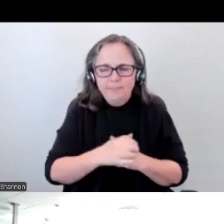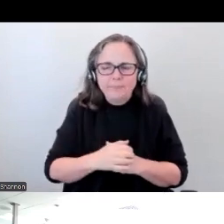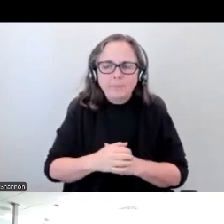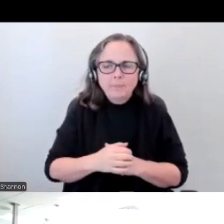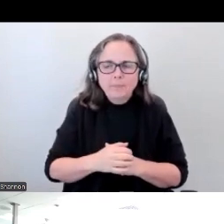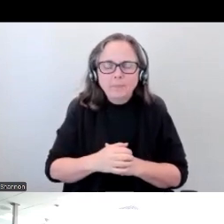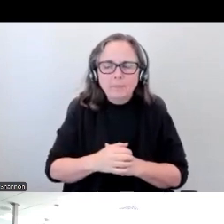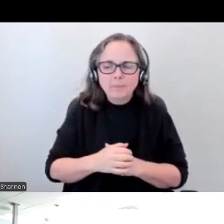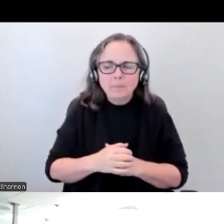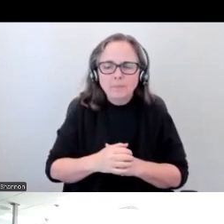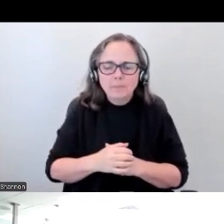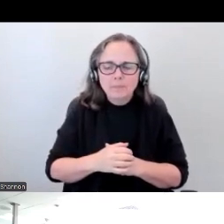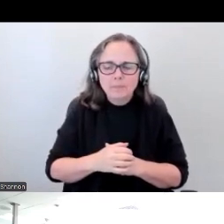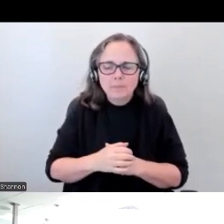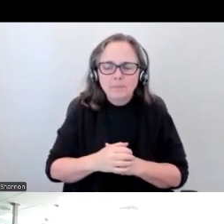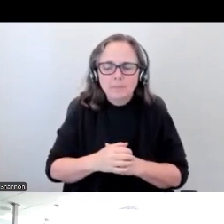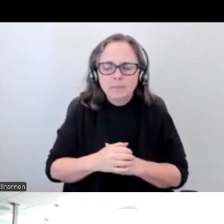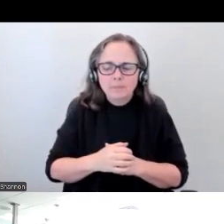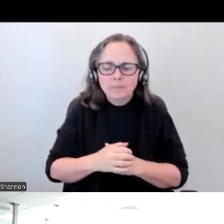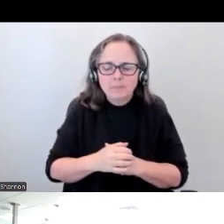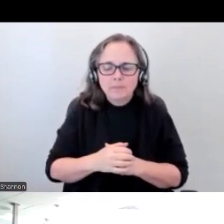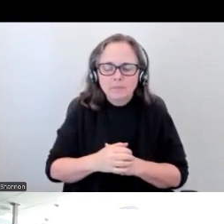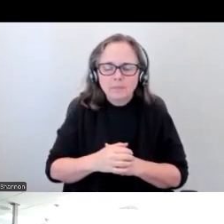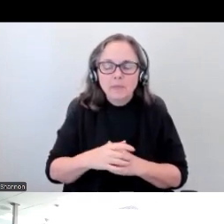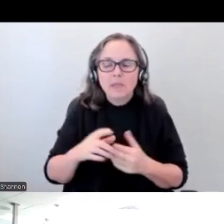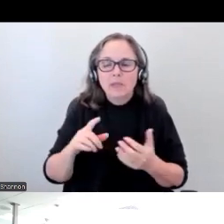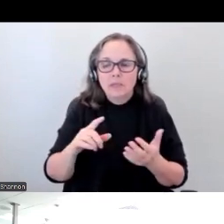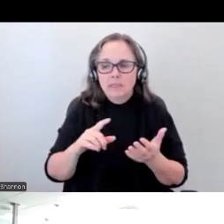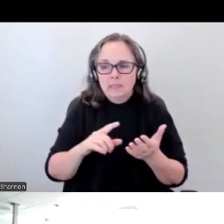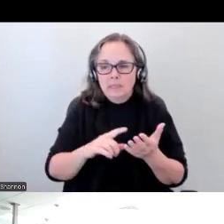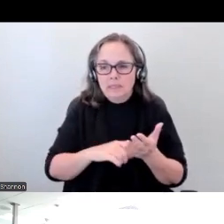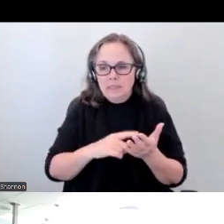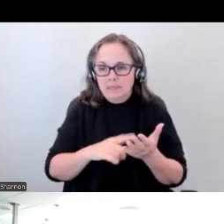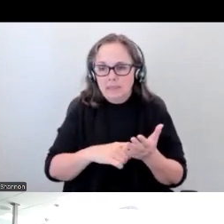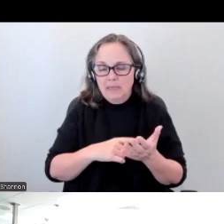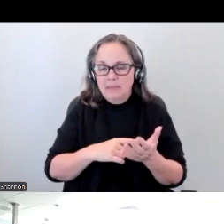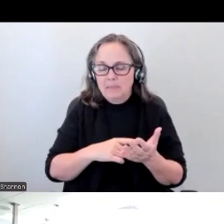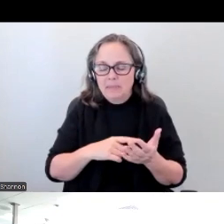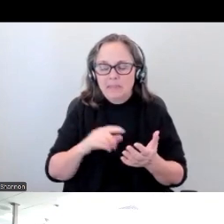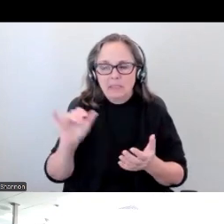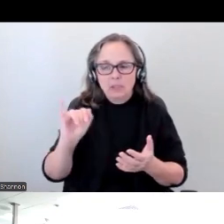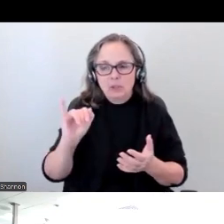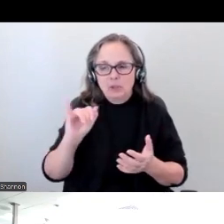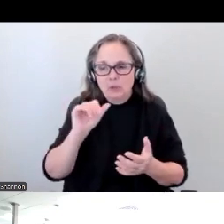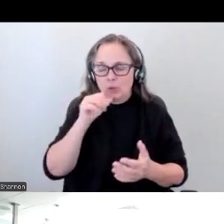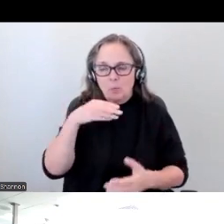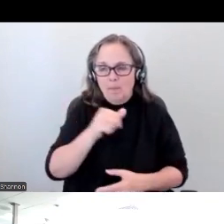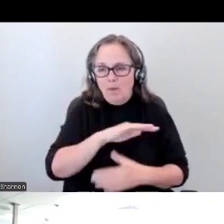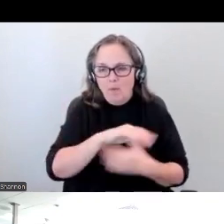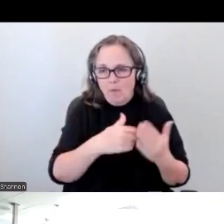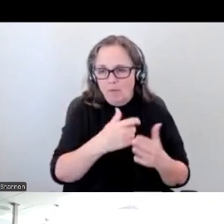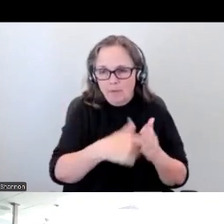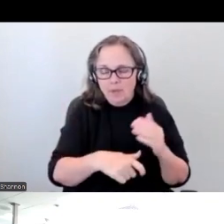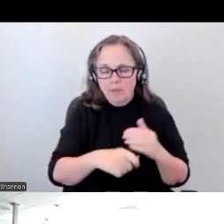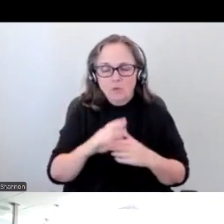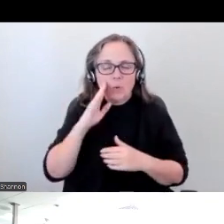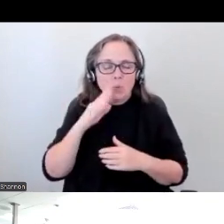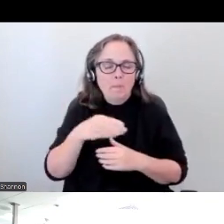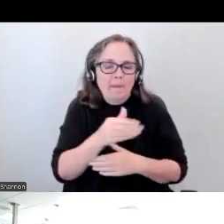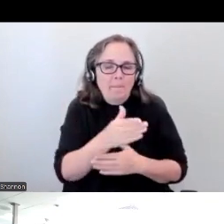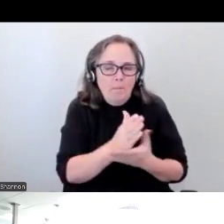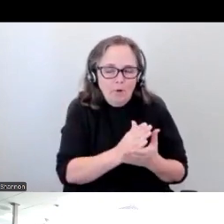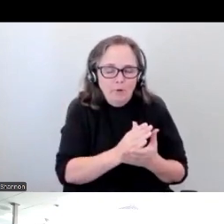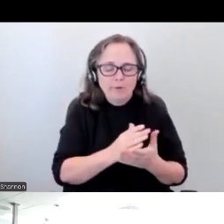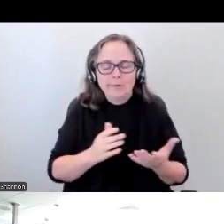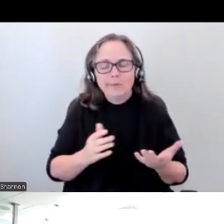it's sometimes for some of the insurer, the payers, they won't cover all of it, or they'll only cover a part of it. So you